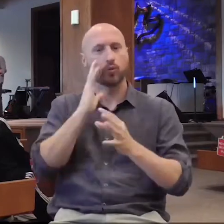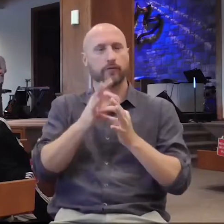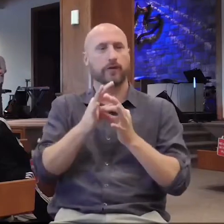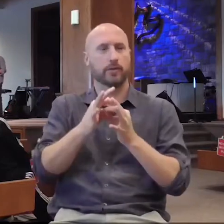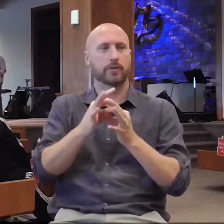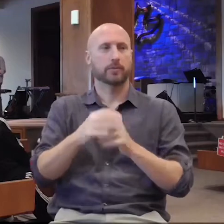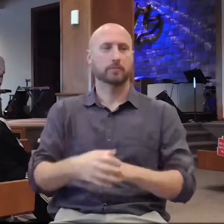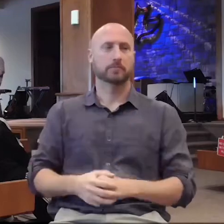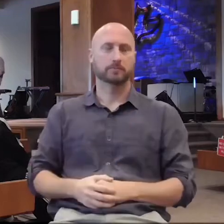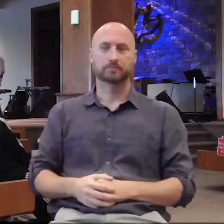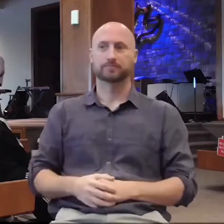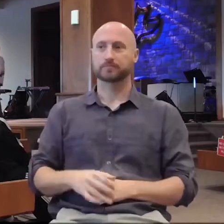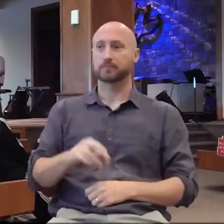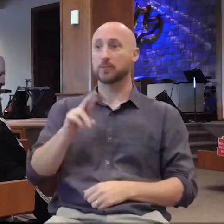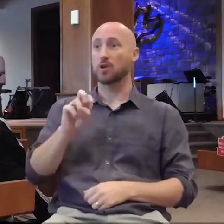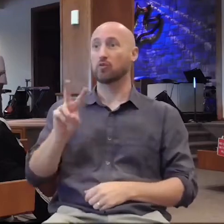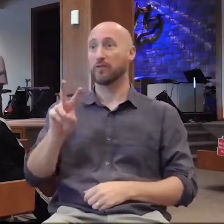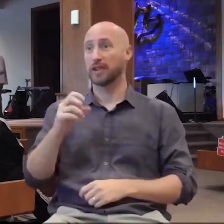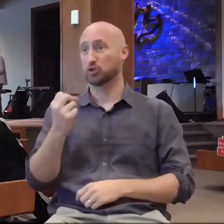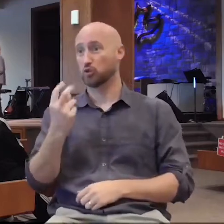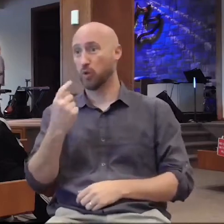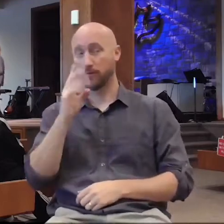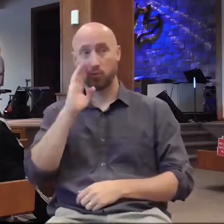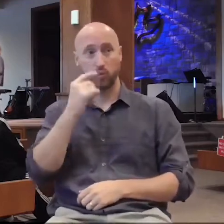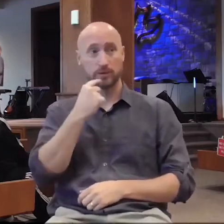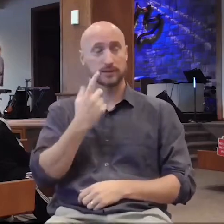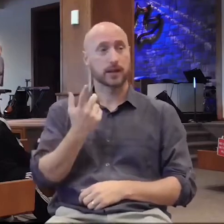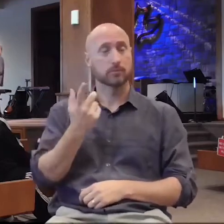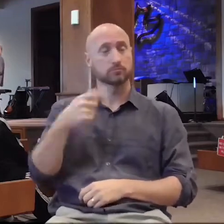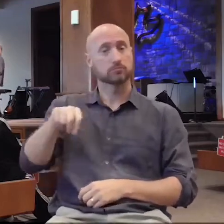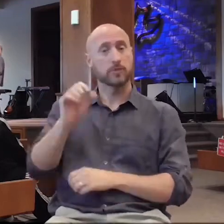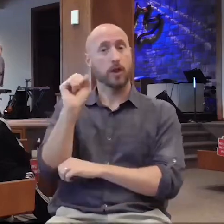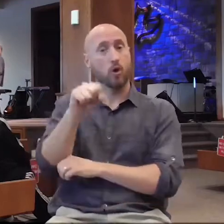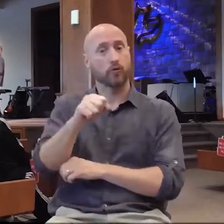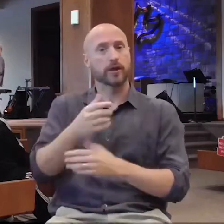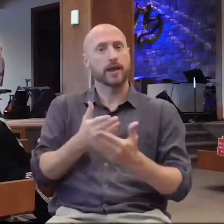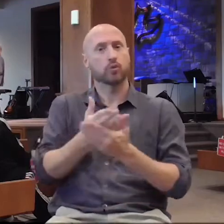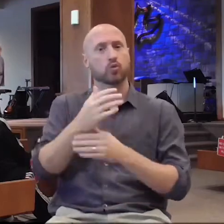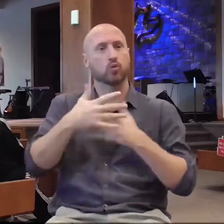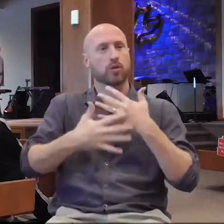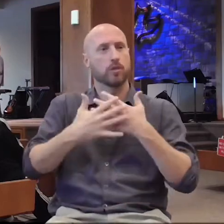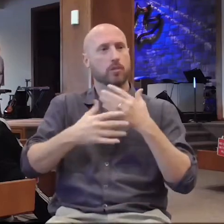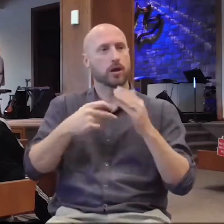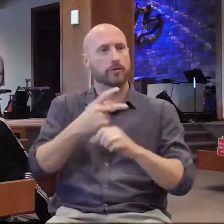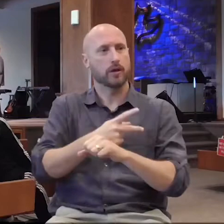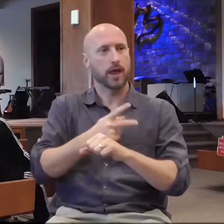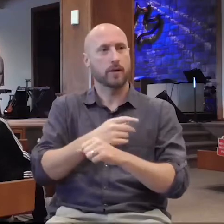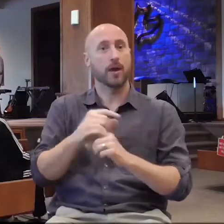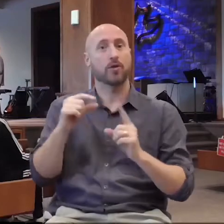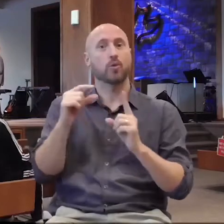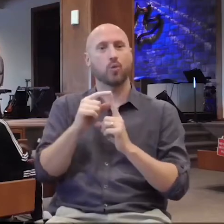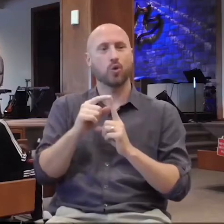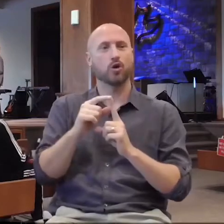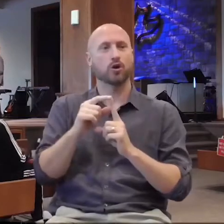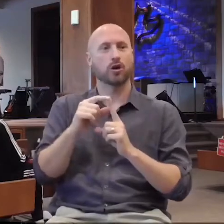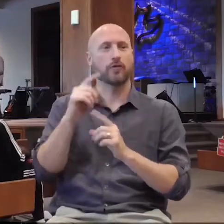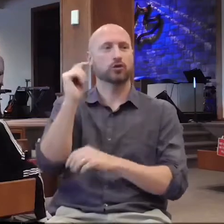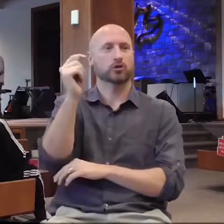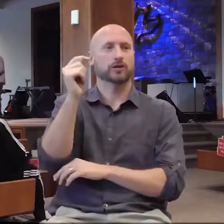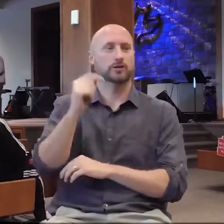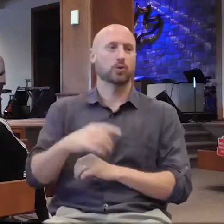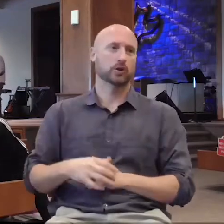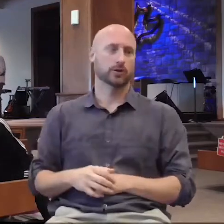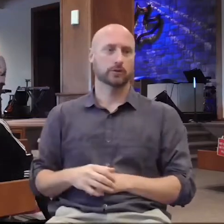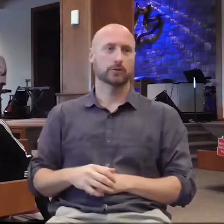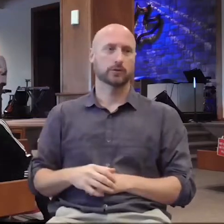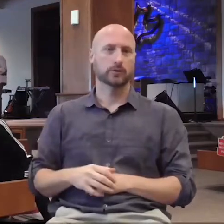faith. Revelation 12 is going to say they overcame by the blood of the Lamb and the word of their testimony. Our overcoming